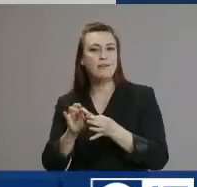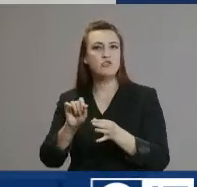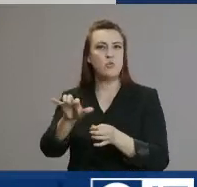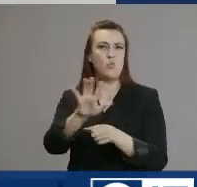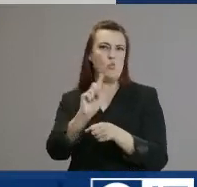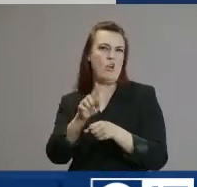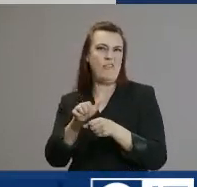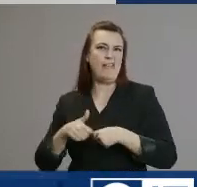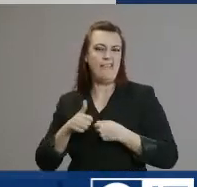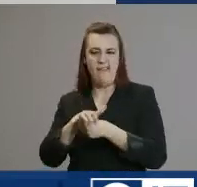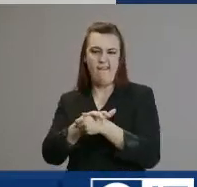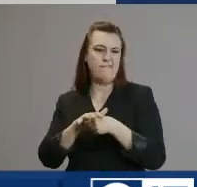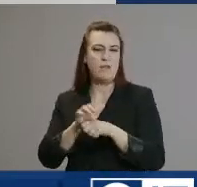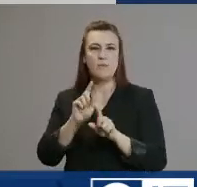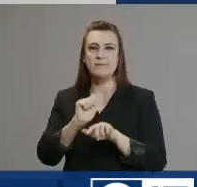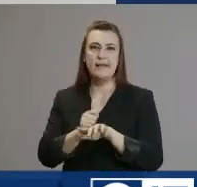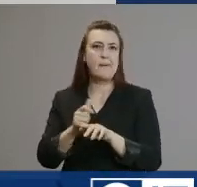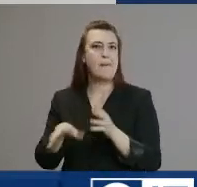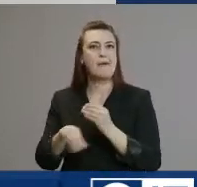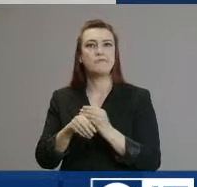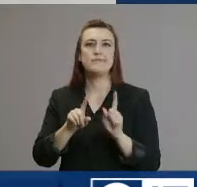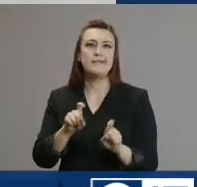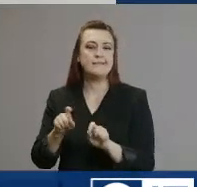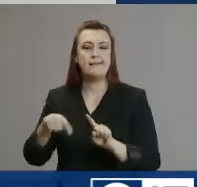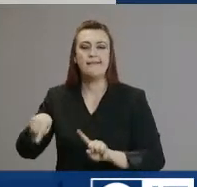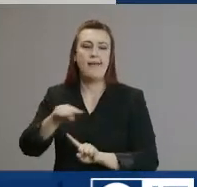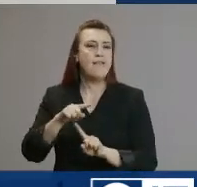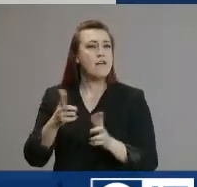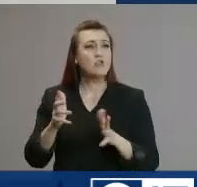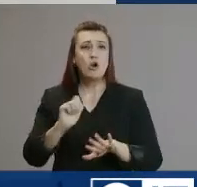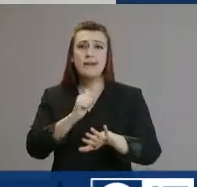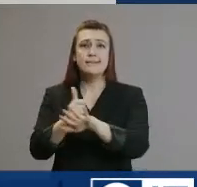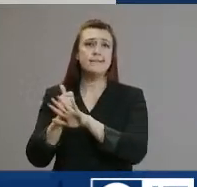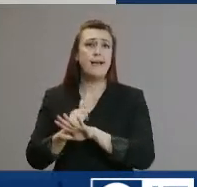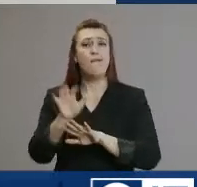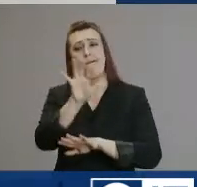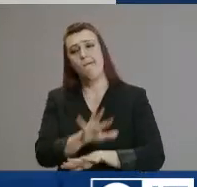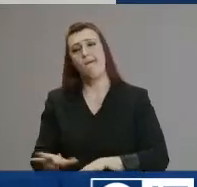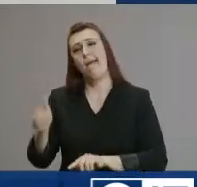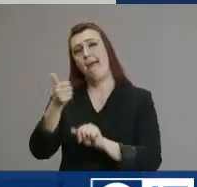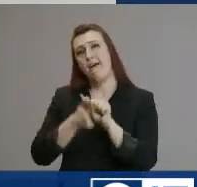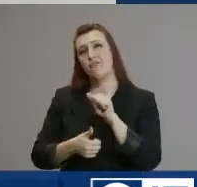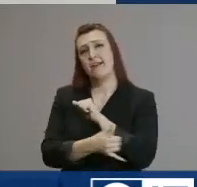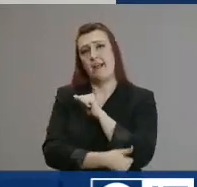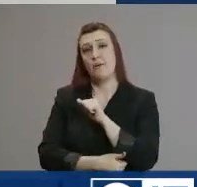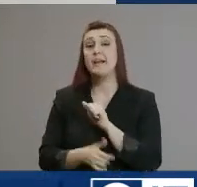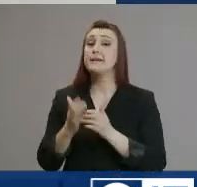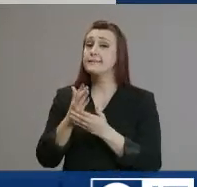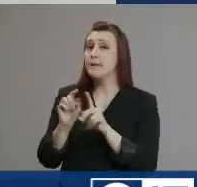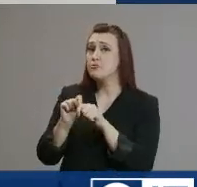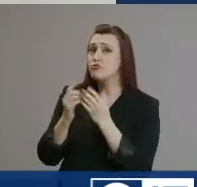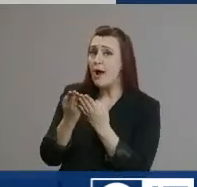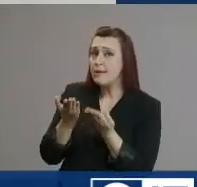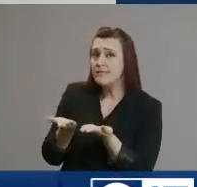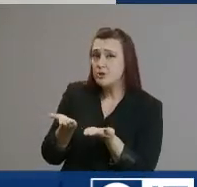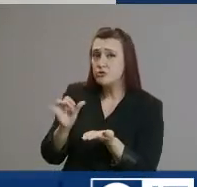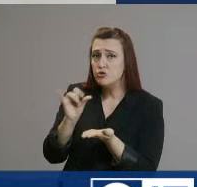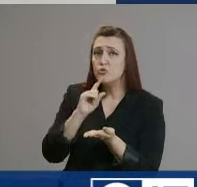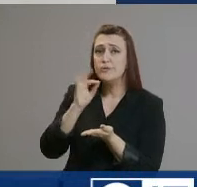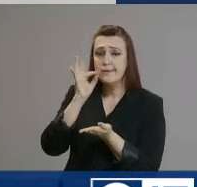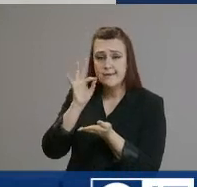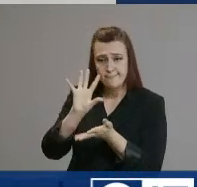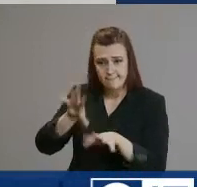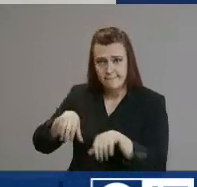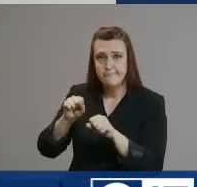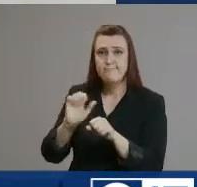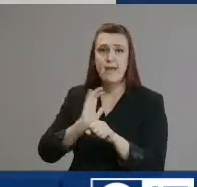testing. That has been adopted by all 15 counties and some tribes statewide. And then we have brought on a